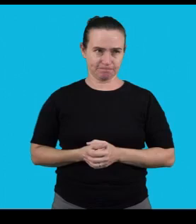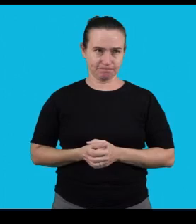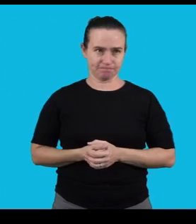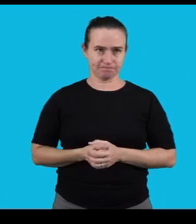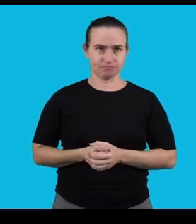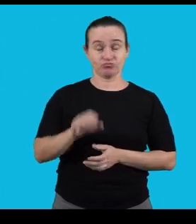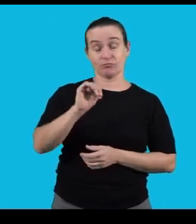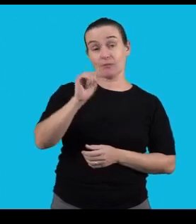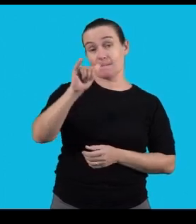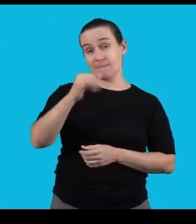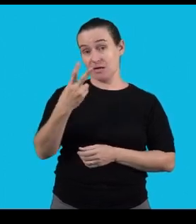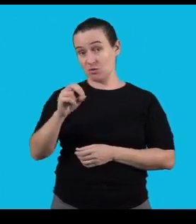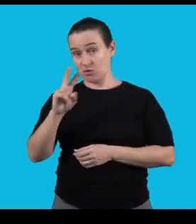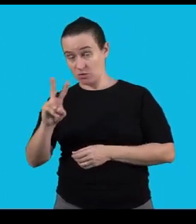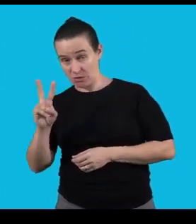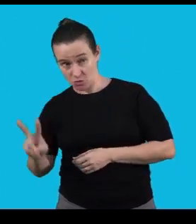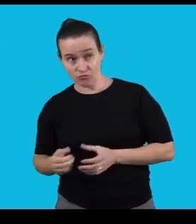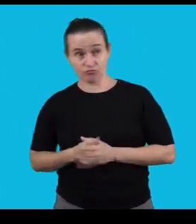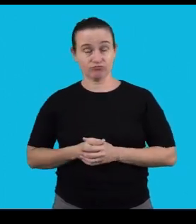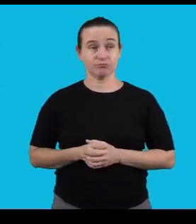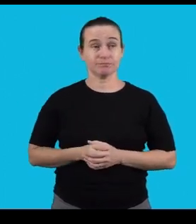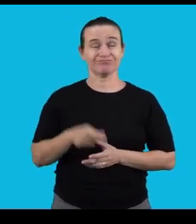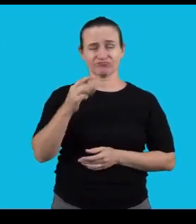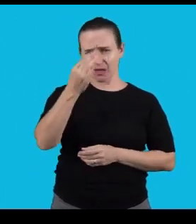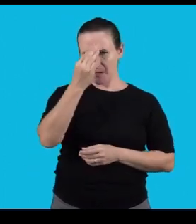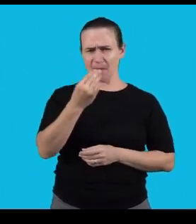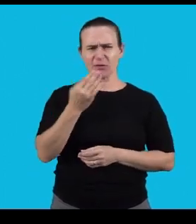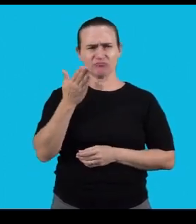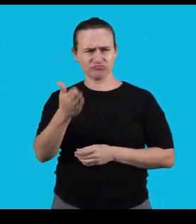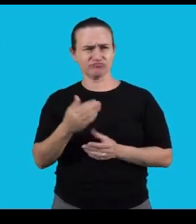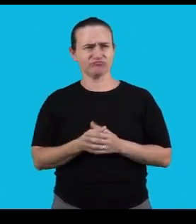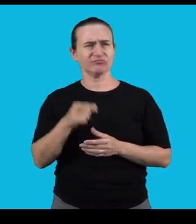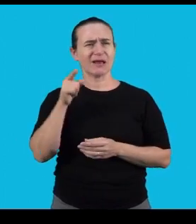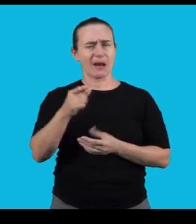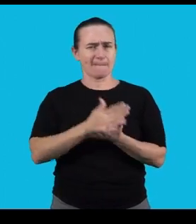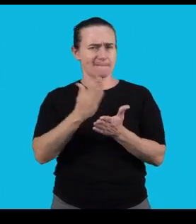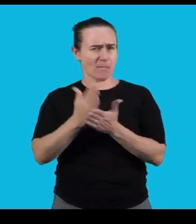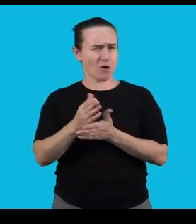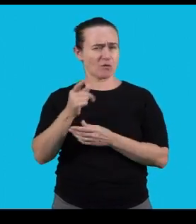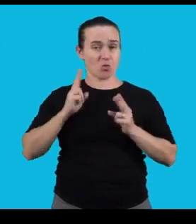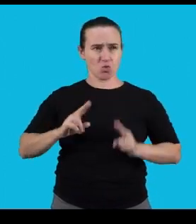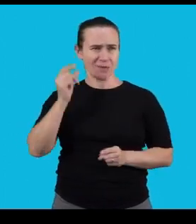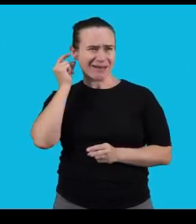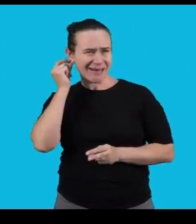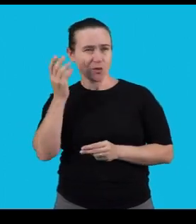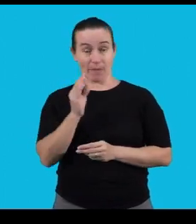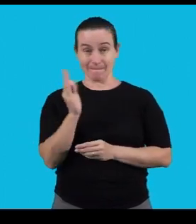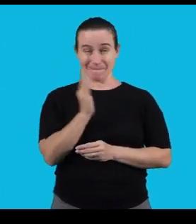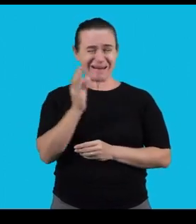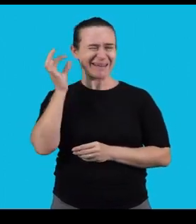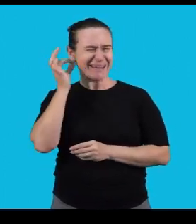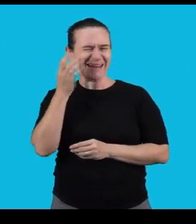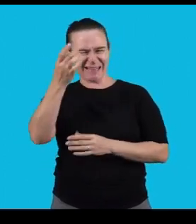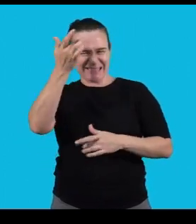canals. May 2022, paper 1, 3.4, the diagram represents part of the human ear